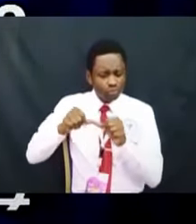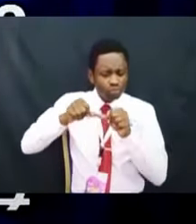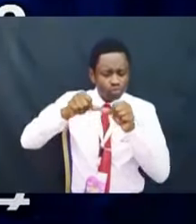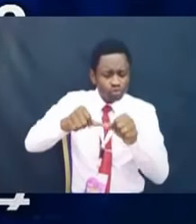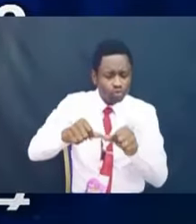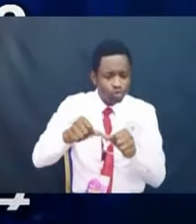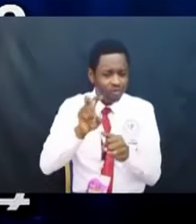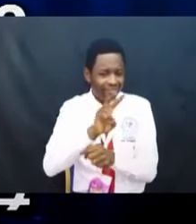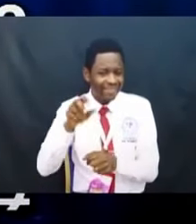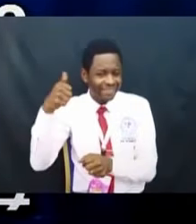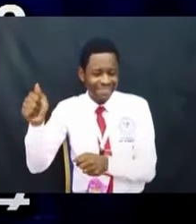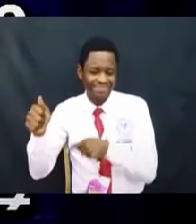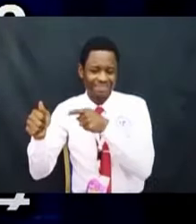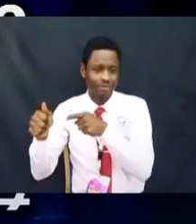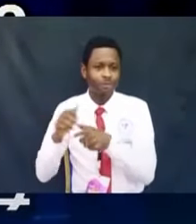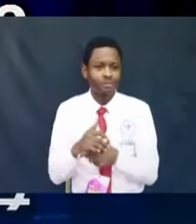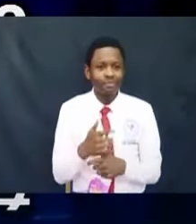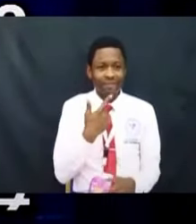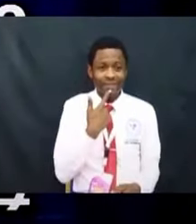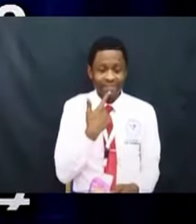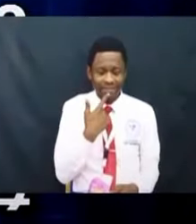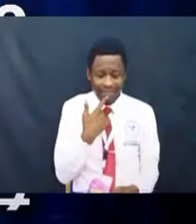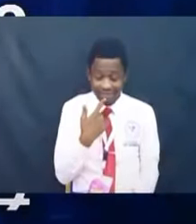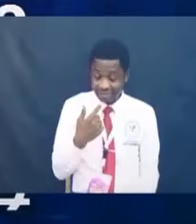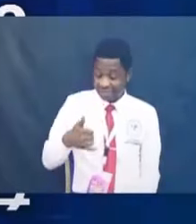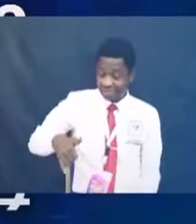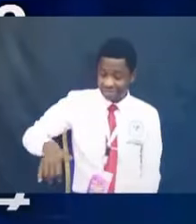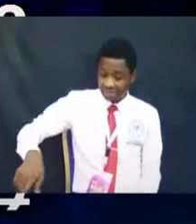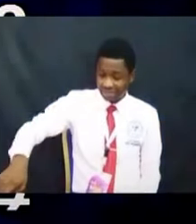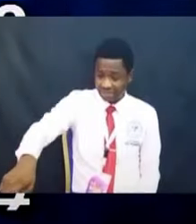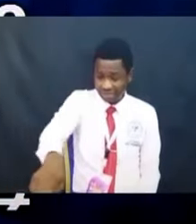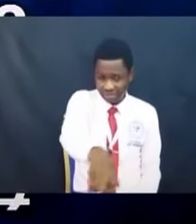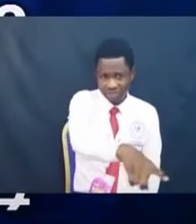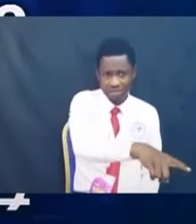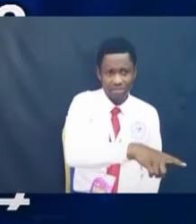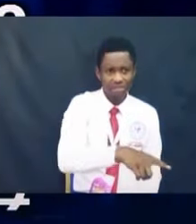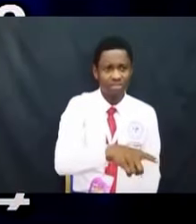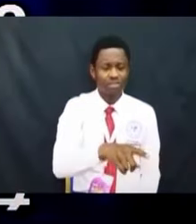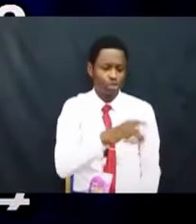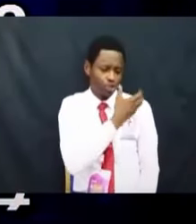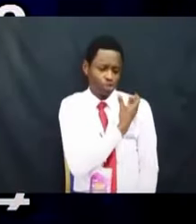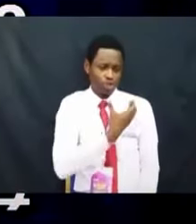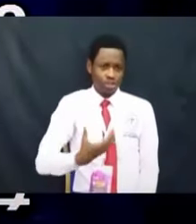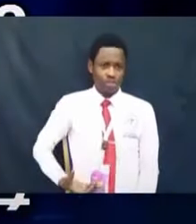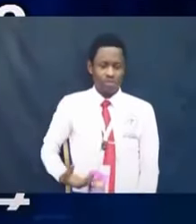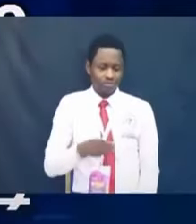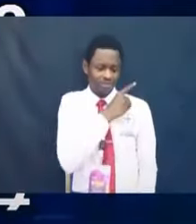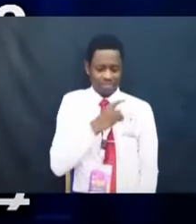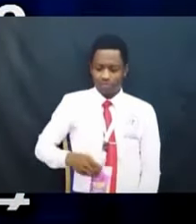verse following. These were the chiefs of David's mighty warriors.